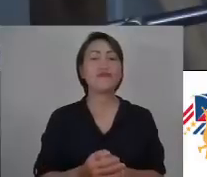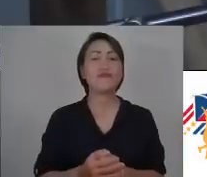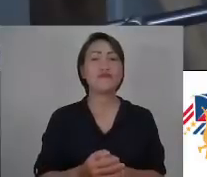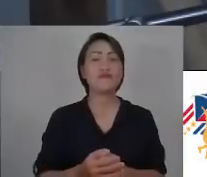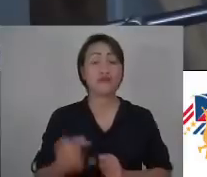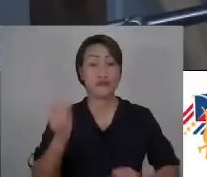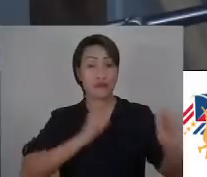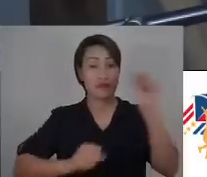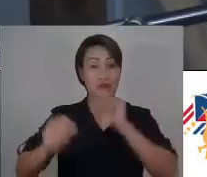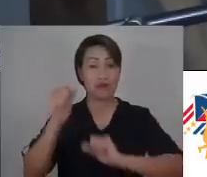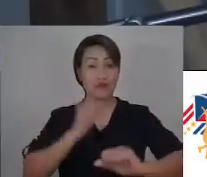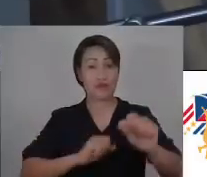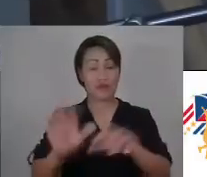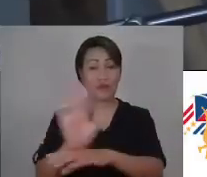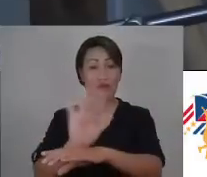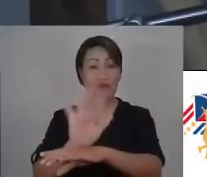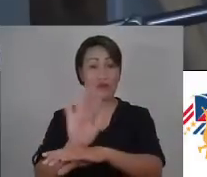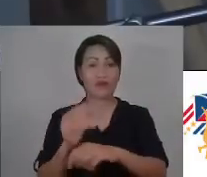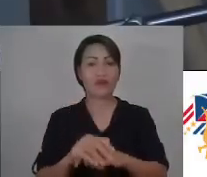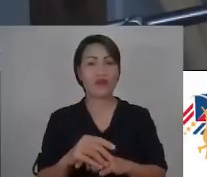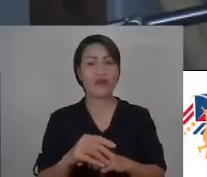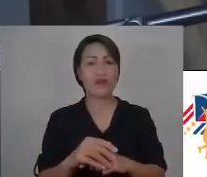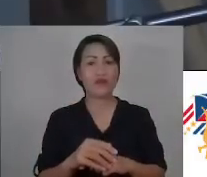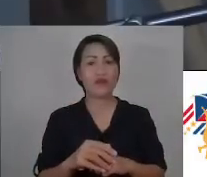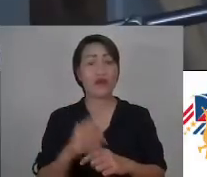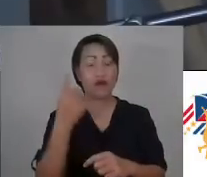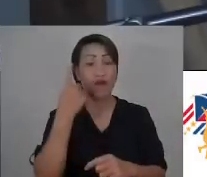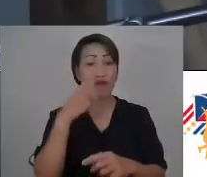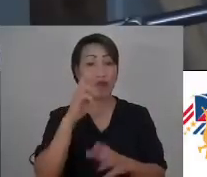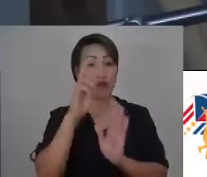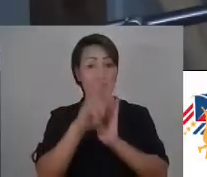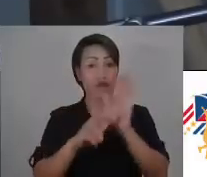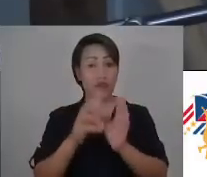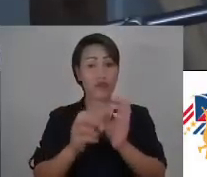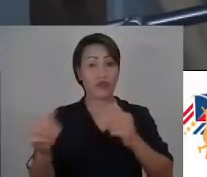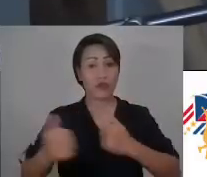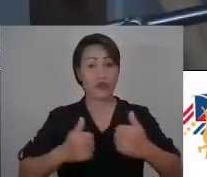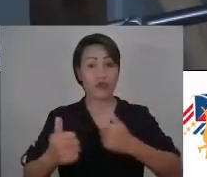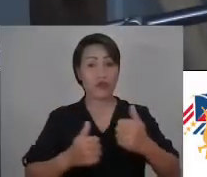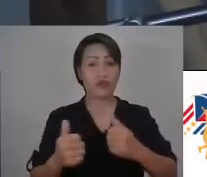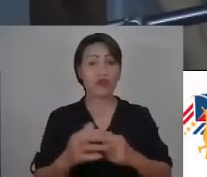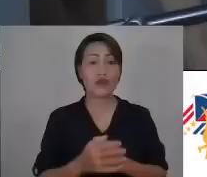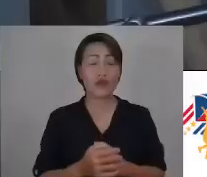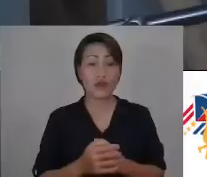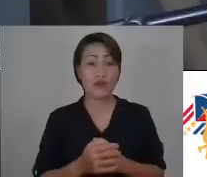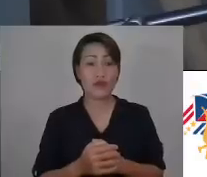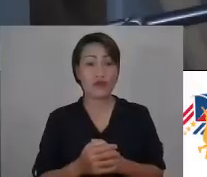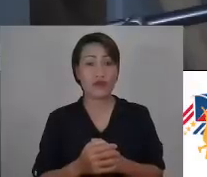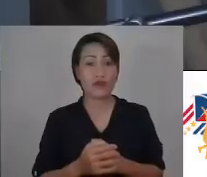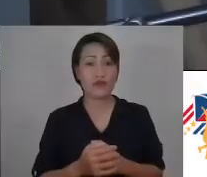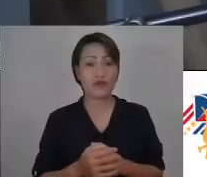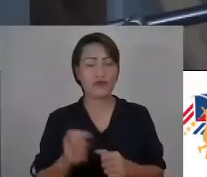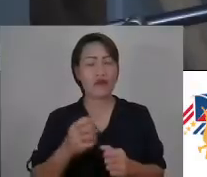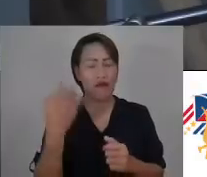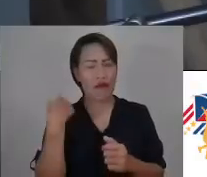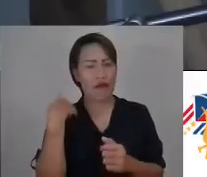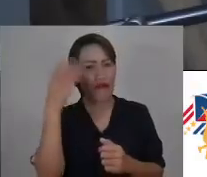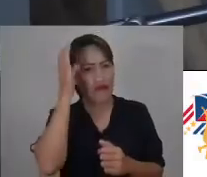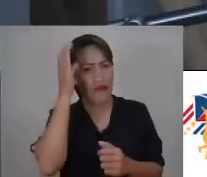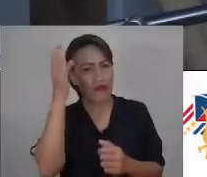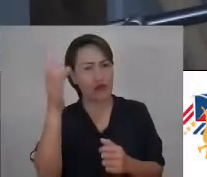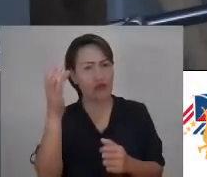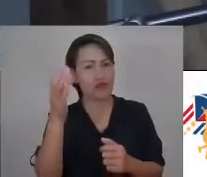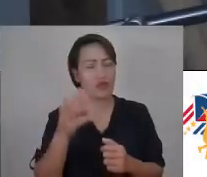making competition for students in which a highly complex topic or concept in physical sciences,